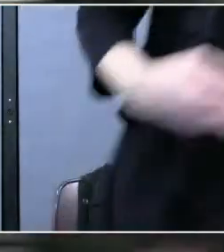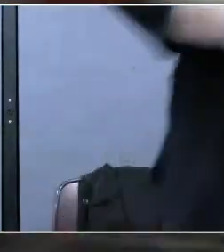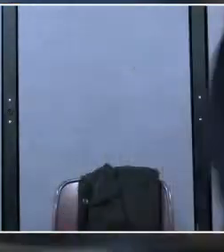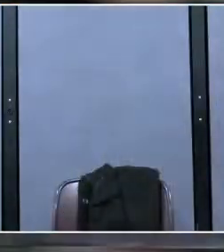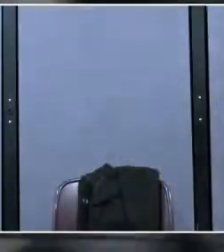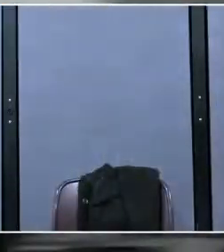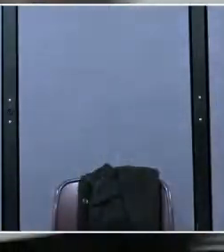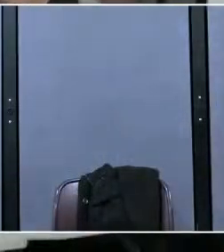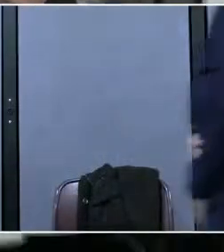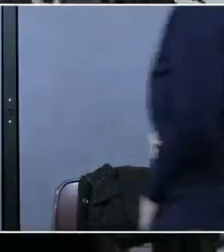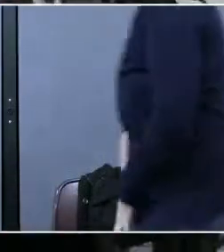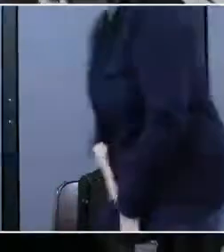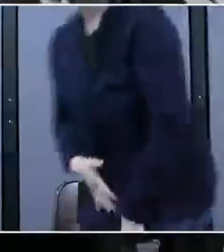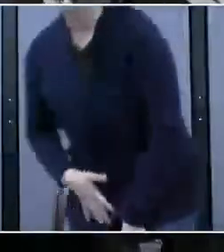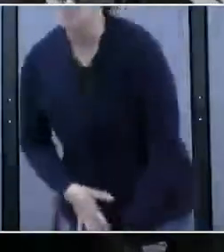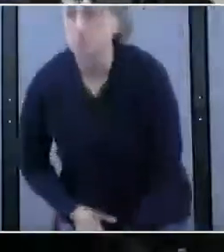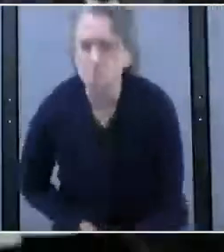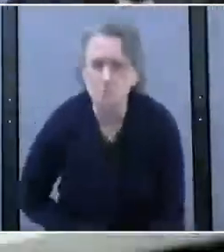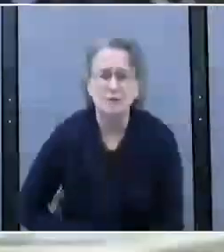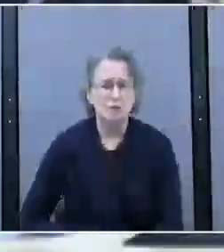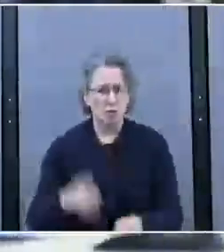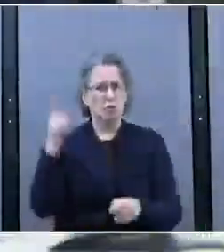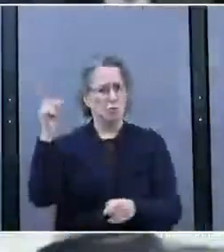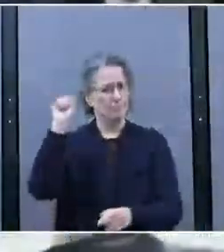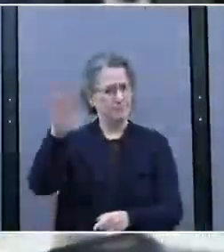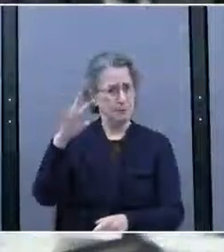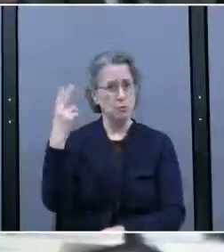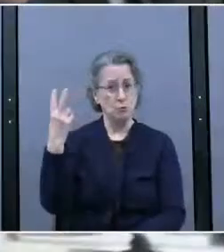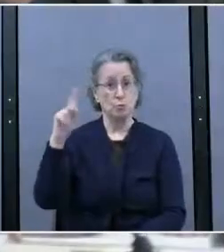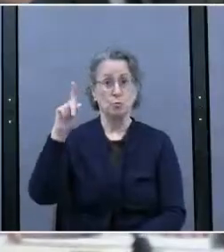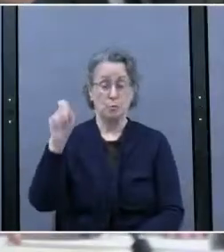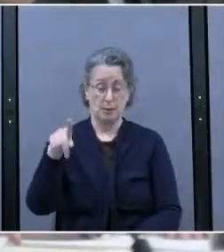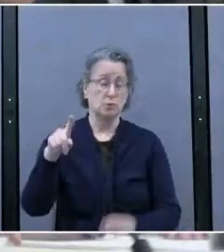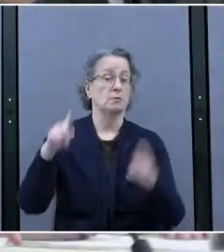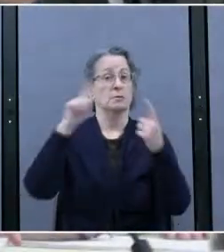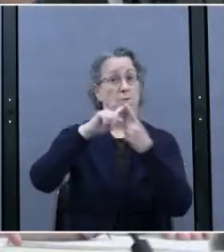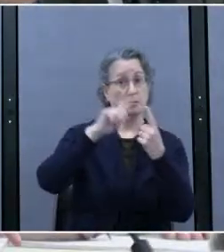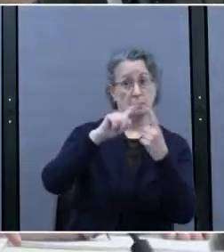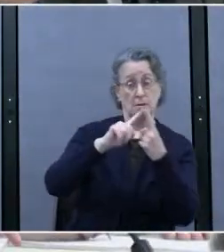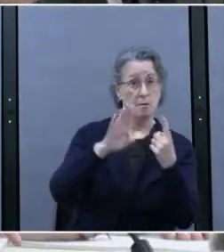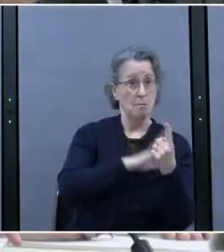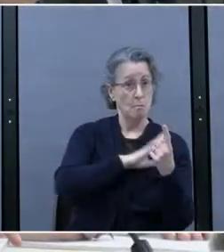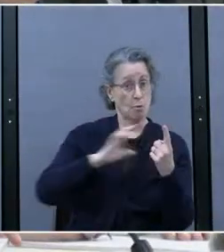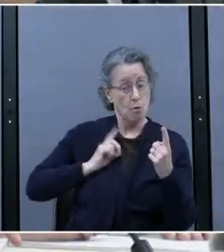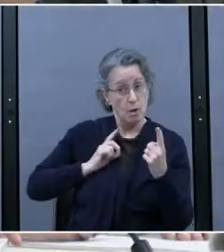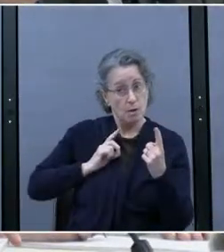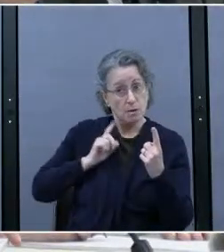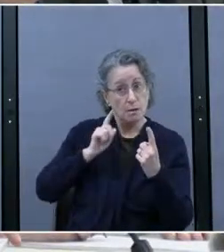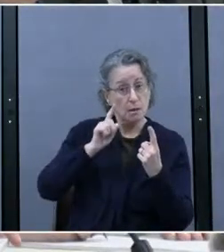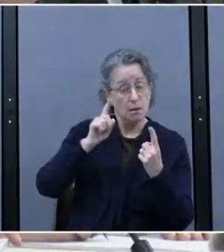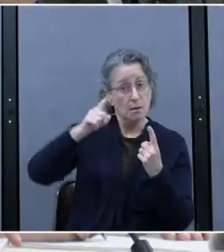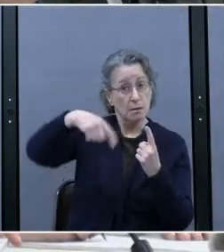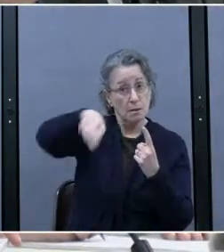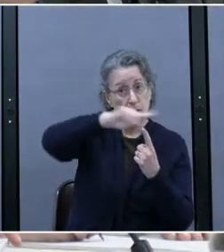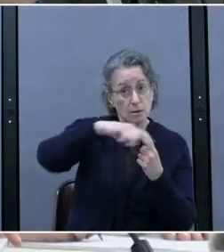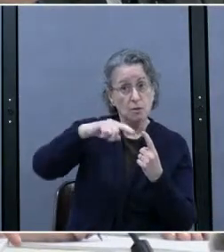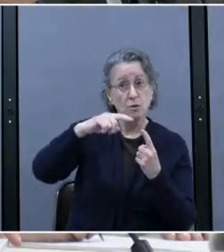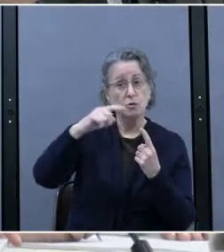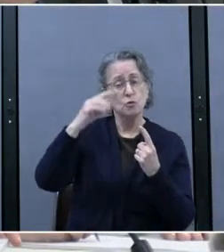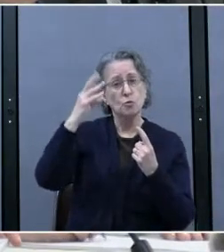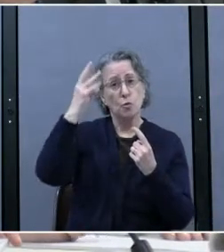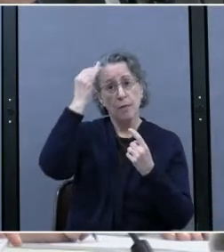So I think the first question was, did the board publicly consider multi-year kind of budget